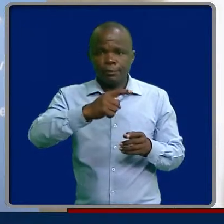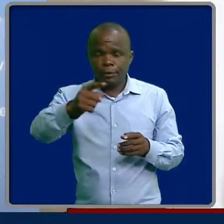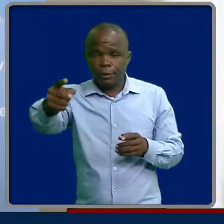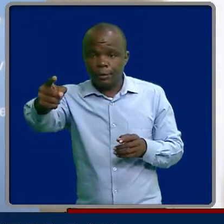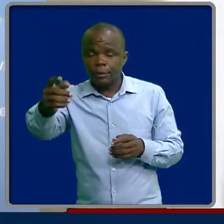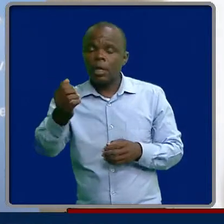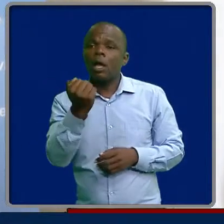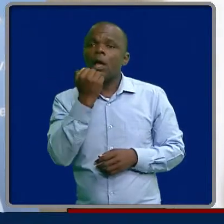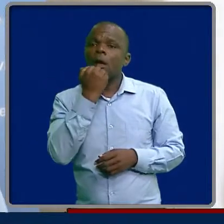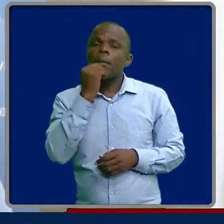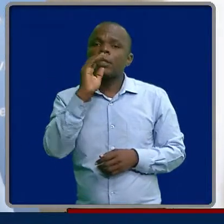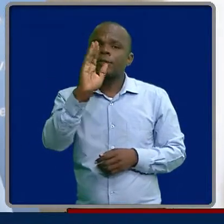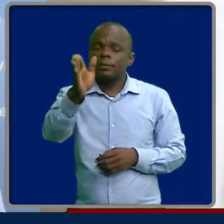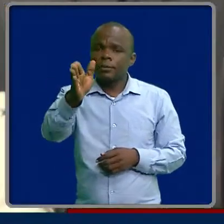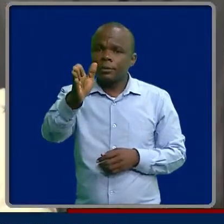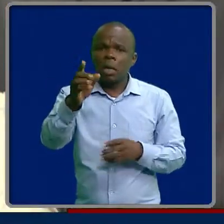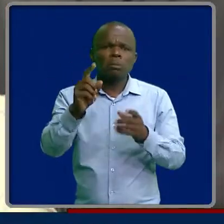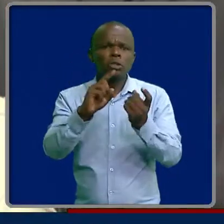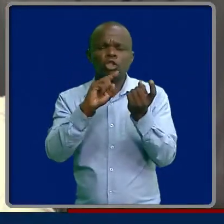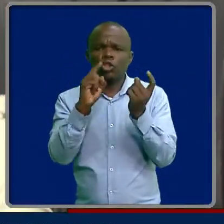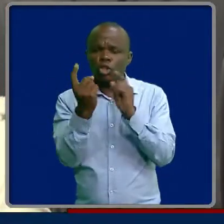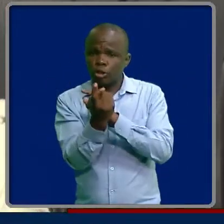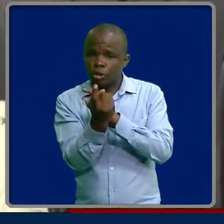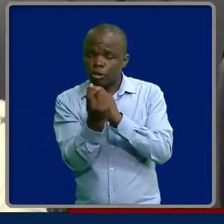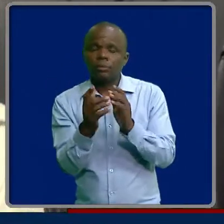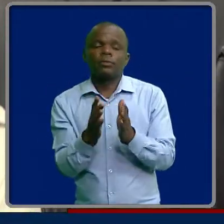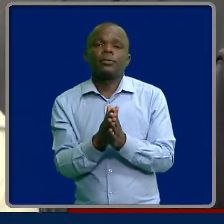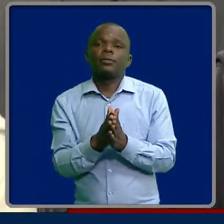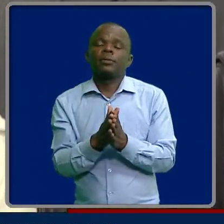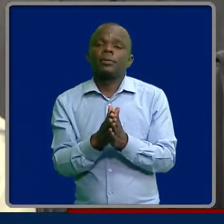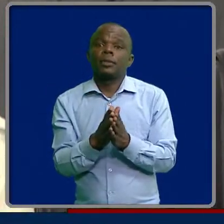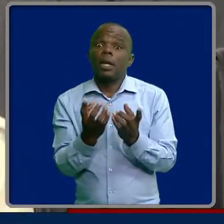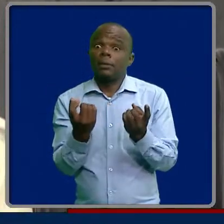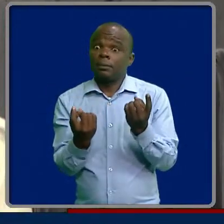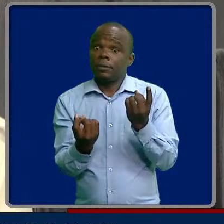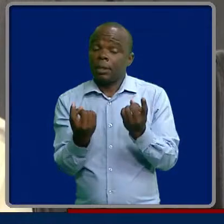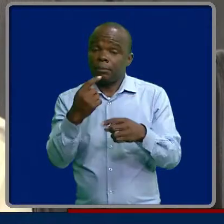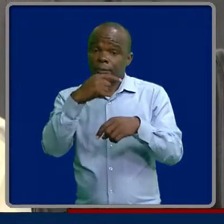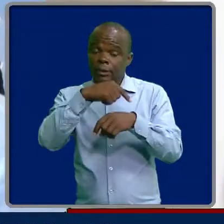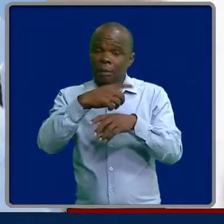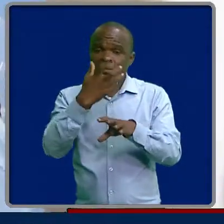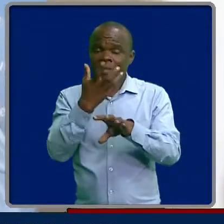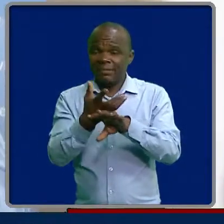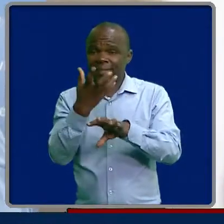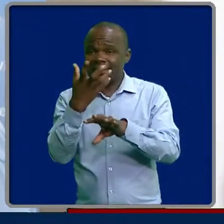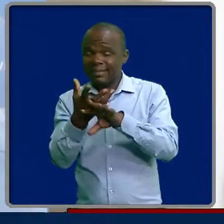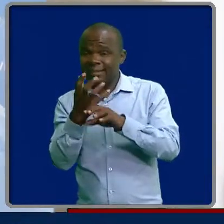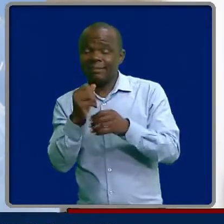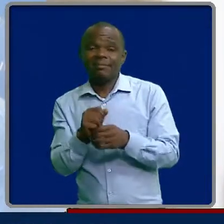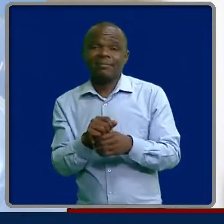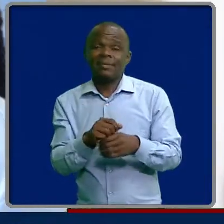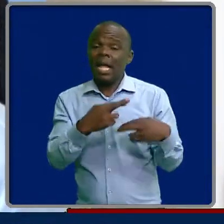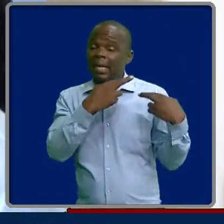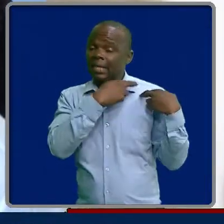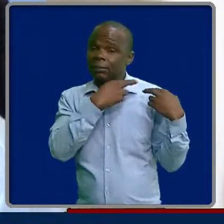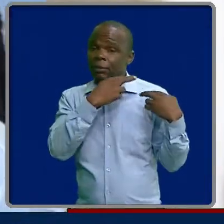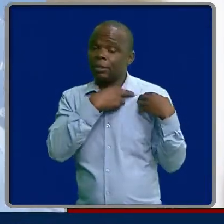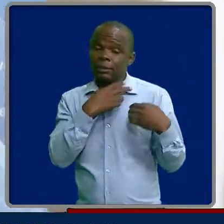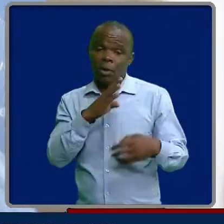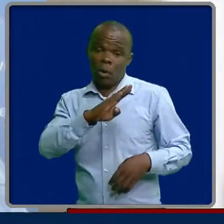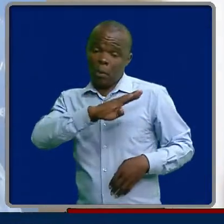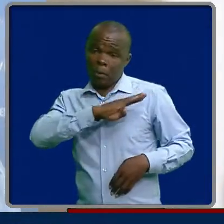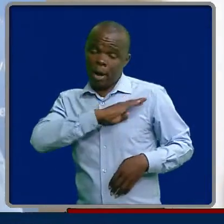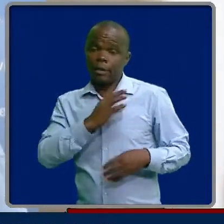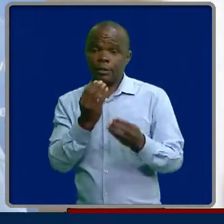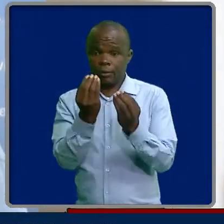with autism struggle with social interactions and sensory processing, which makes everyday tasks more difficult for them.